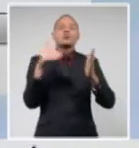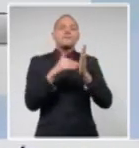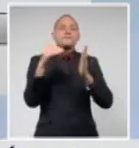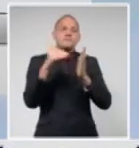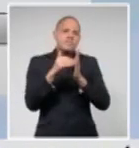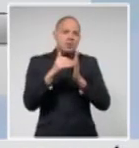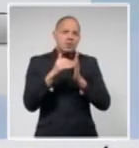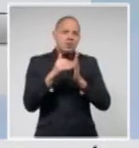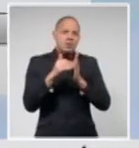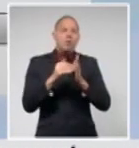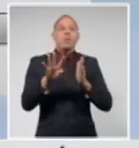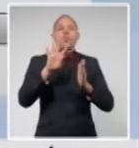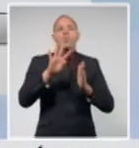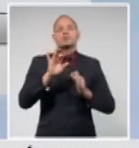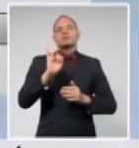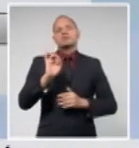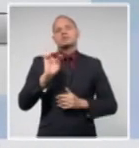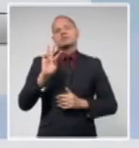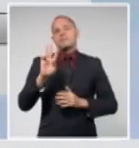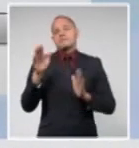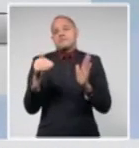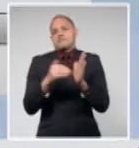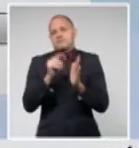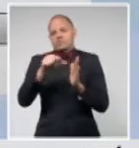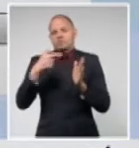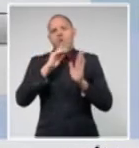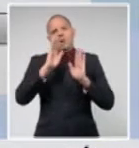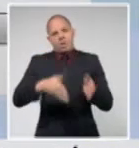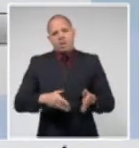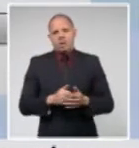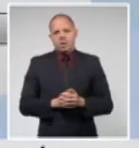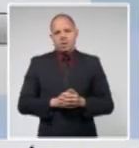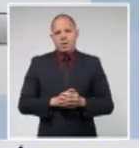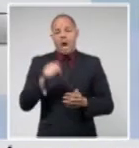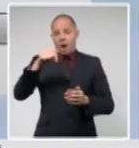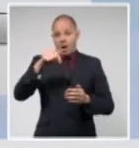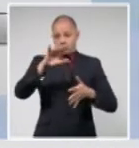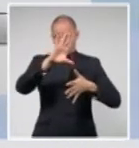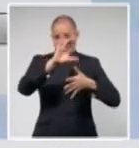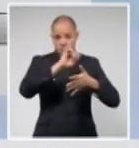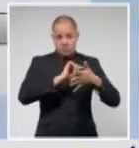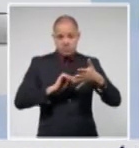110,979 new cases yesterday, for a total of